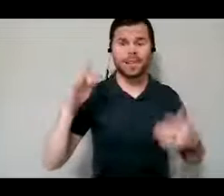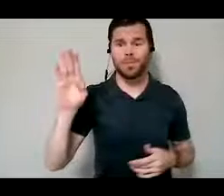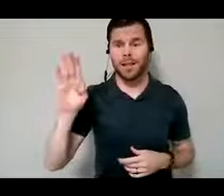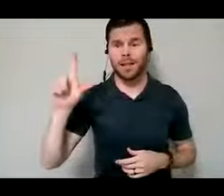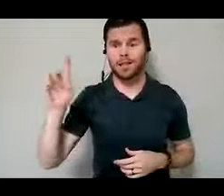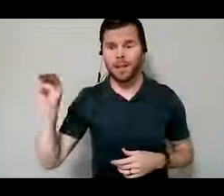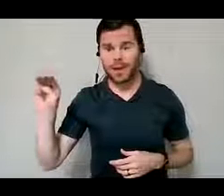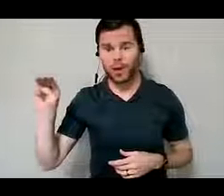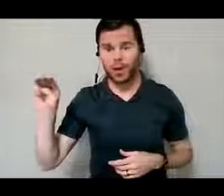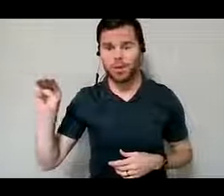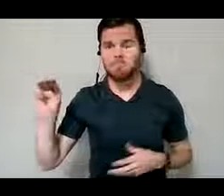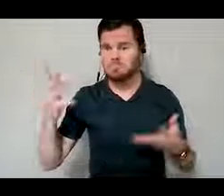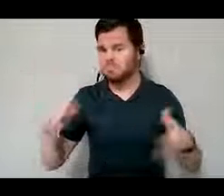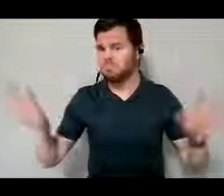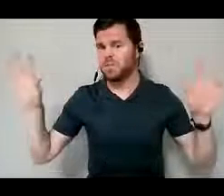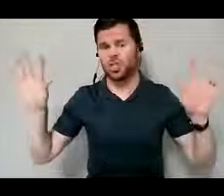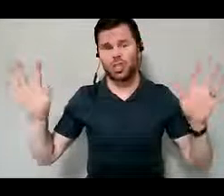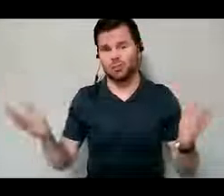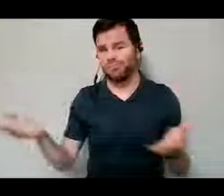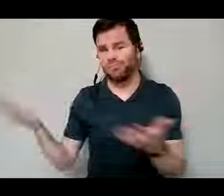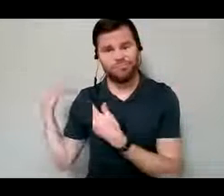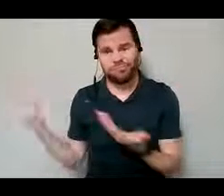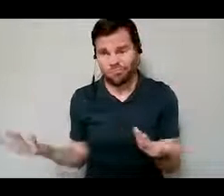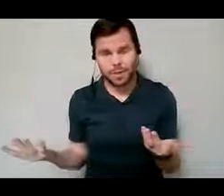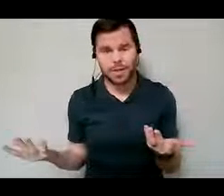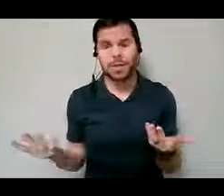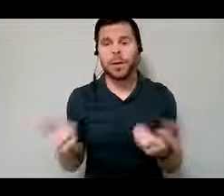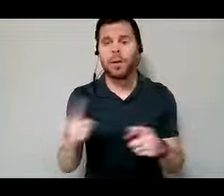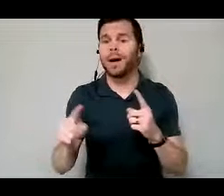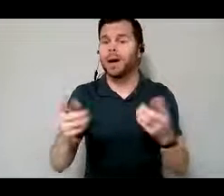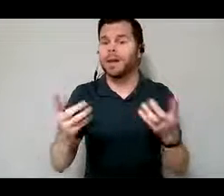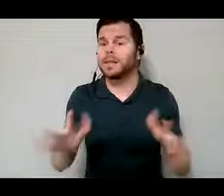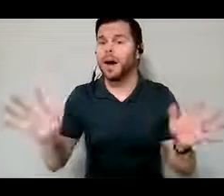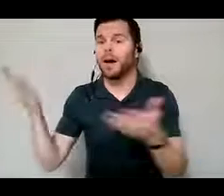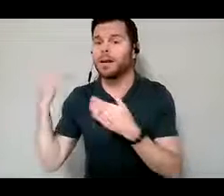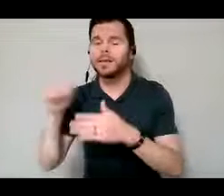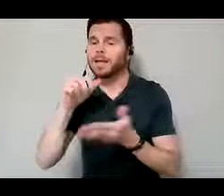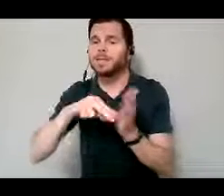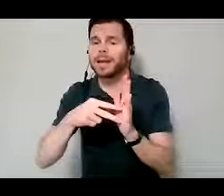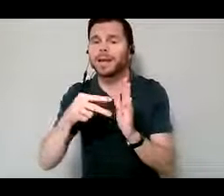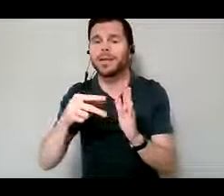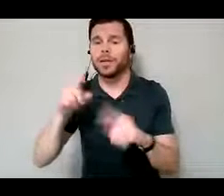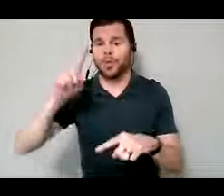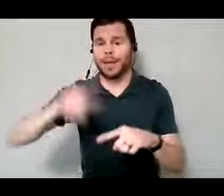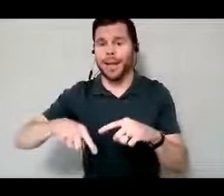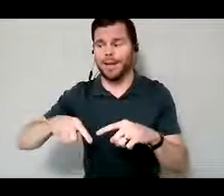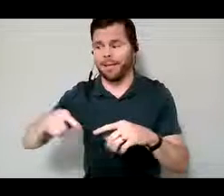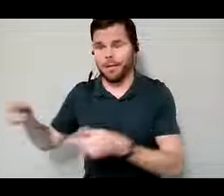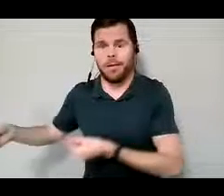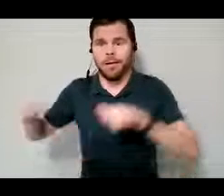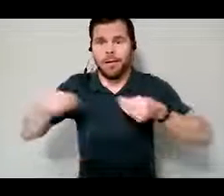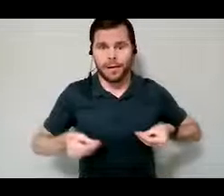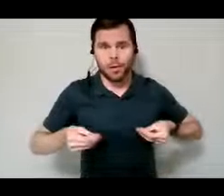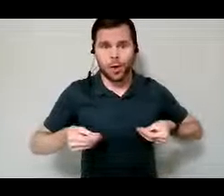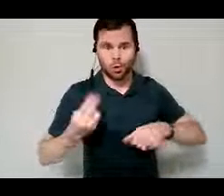over. So just because it's over doesn't mean teachers can't go back or schools can't go back and utilize some of these activities,